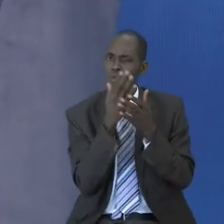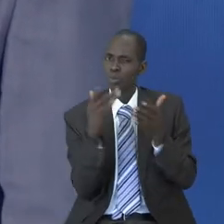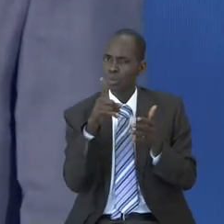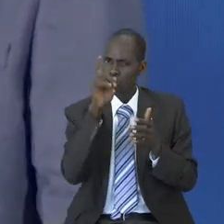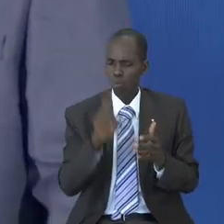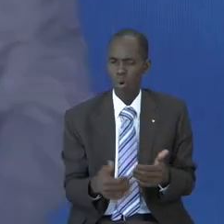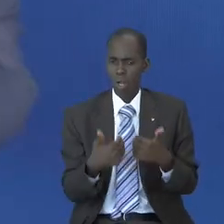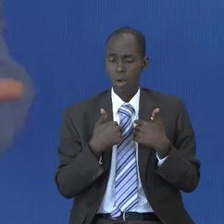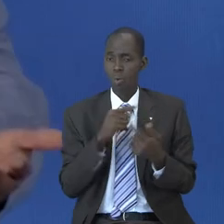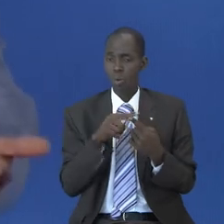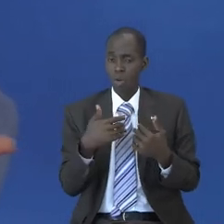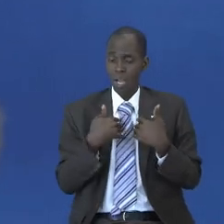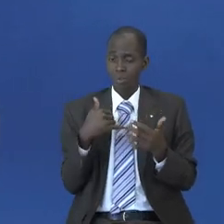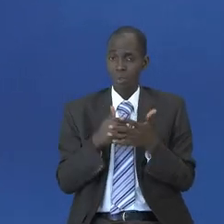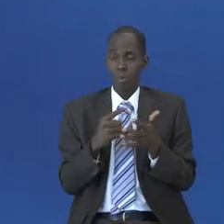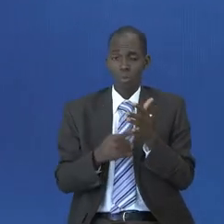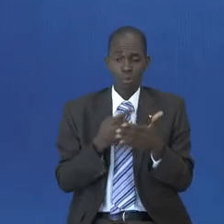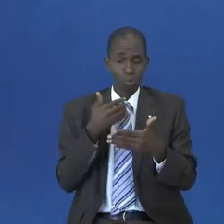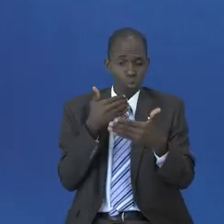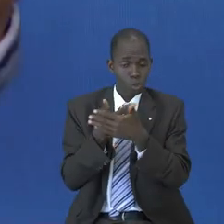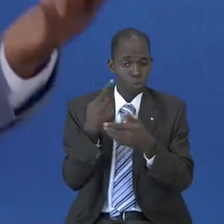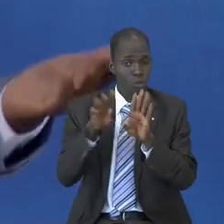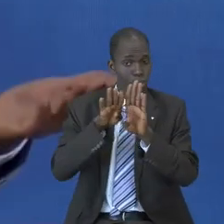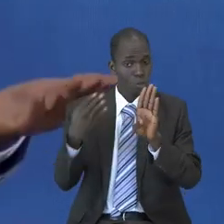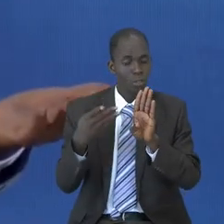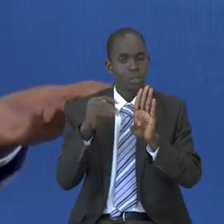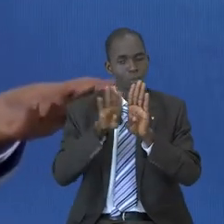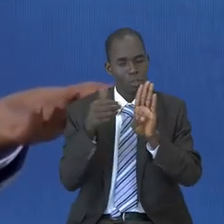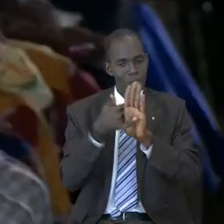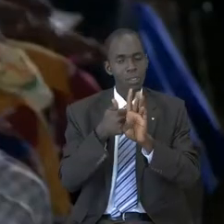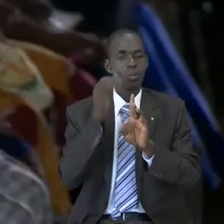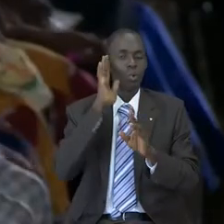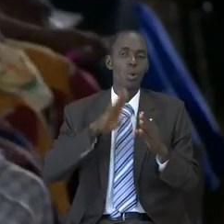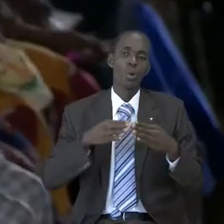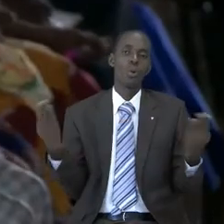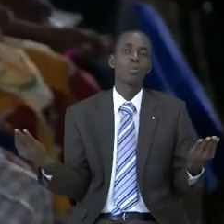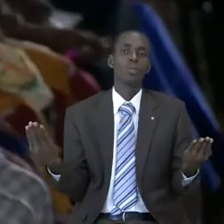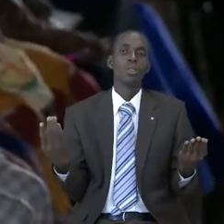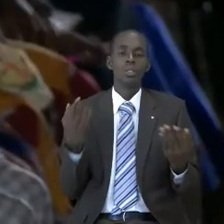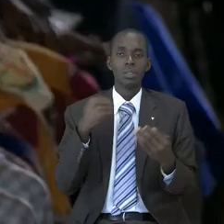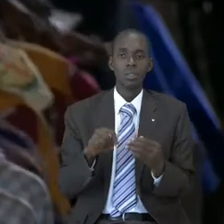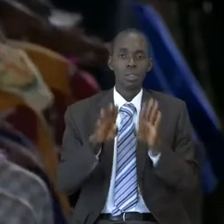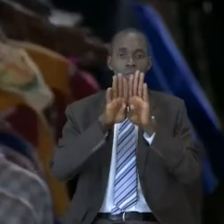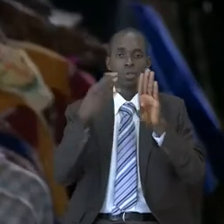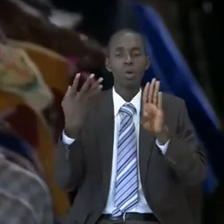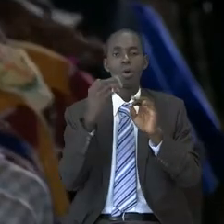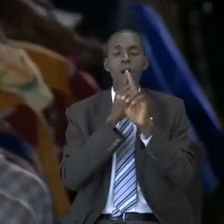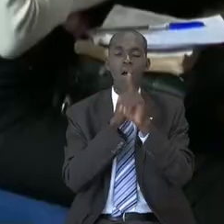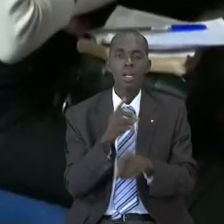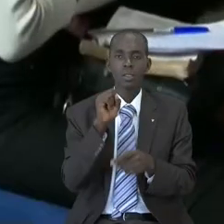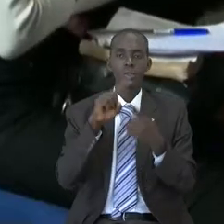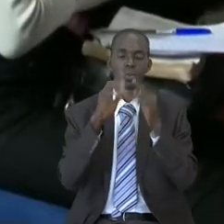when you get that thing, you don't have to bang the door will open. The door of answers to